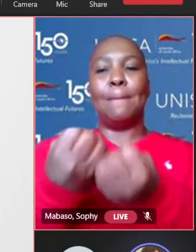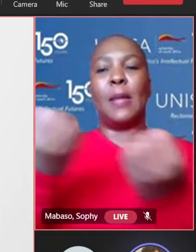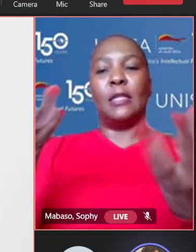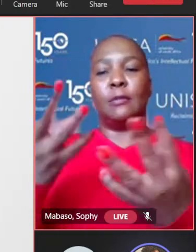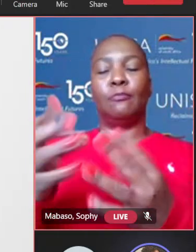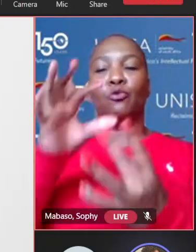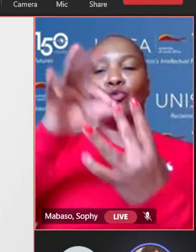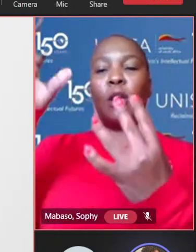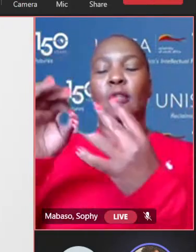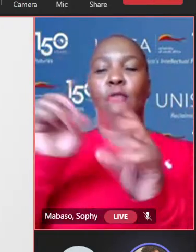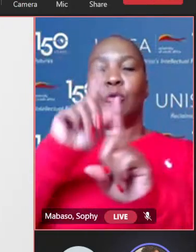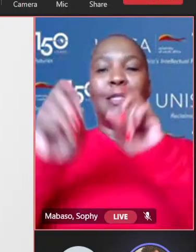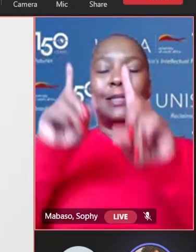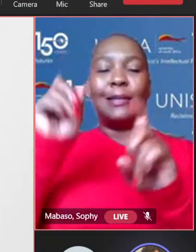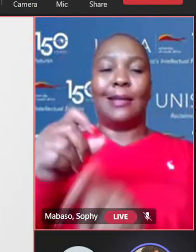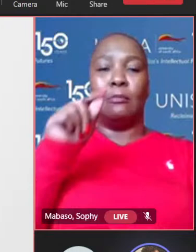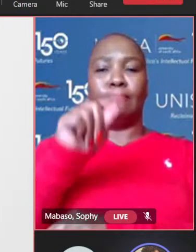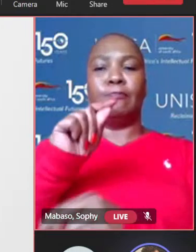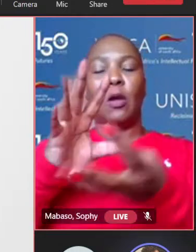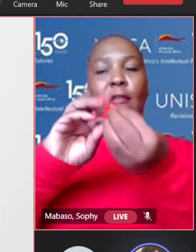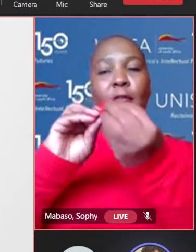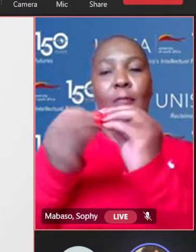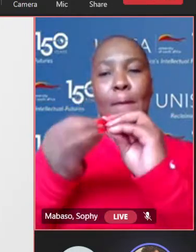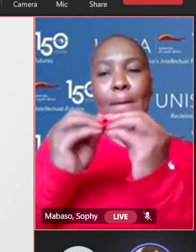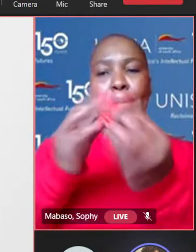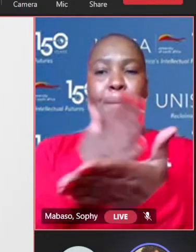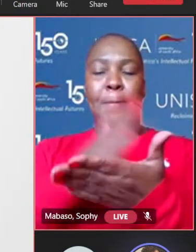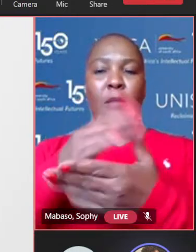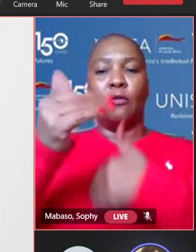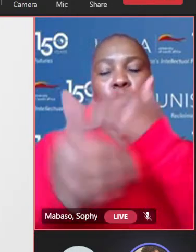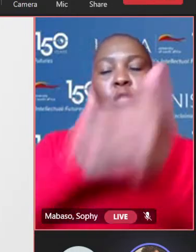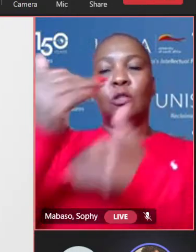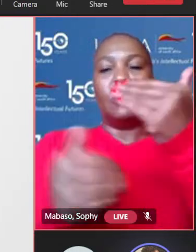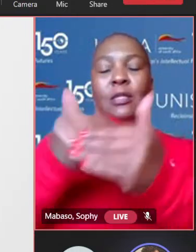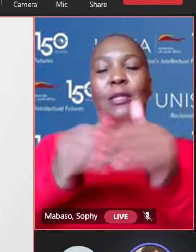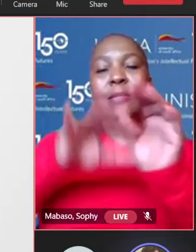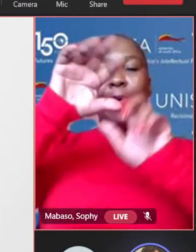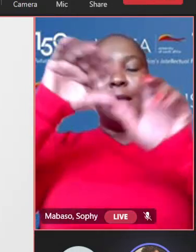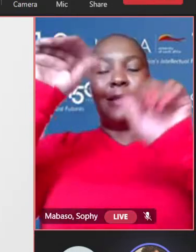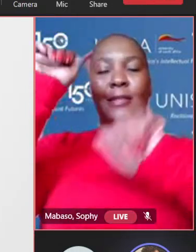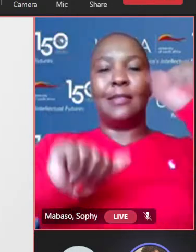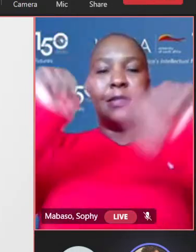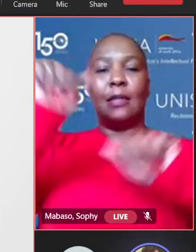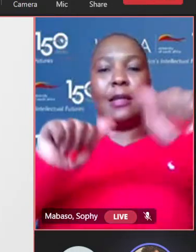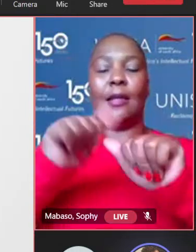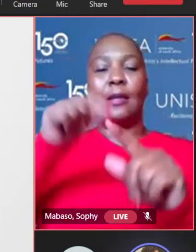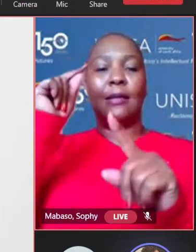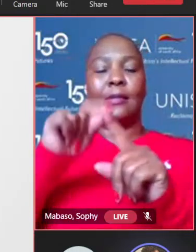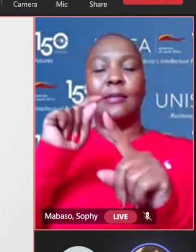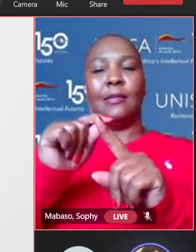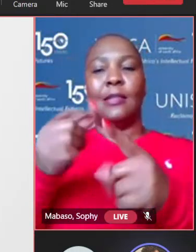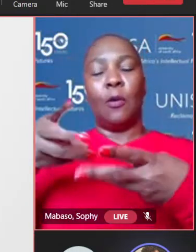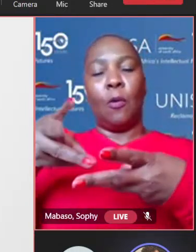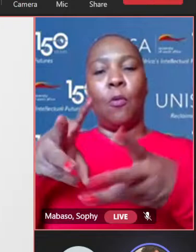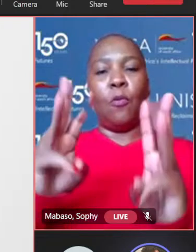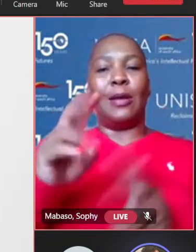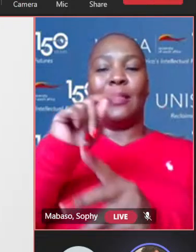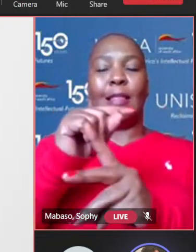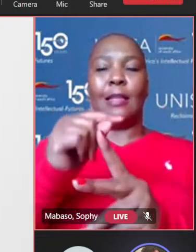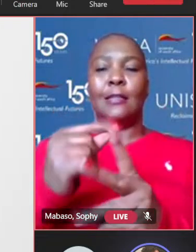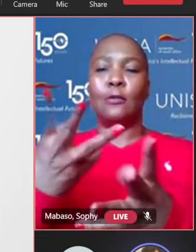questions, which also can form part of continuous assessment. So continuous assessment is, in essence, is a combination